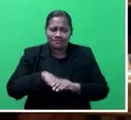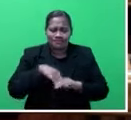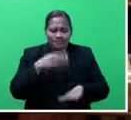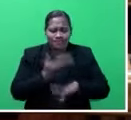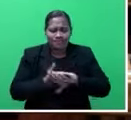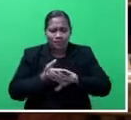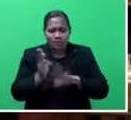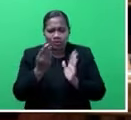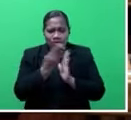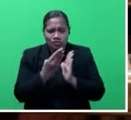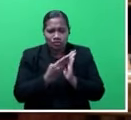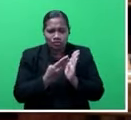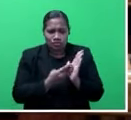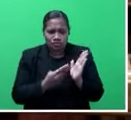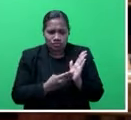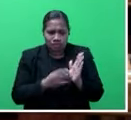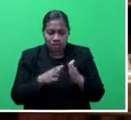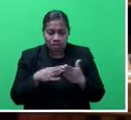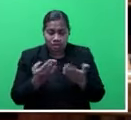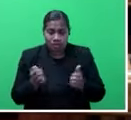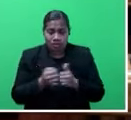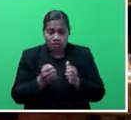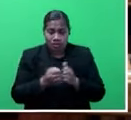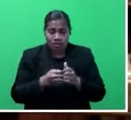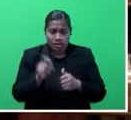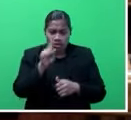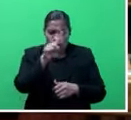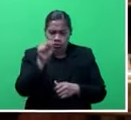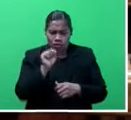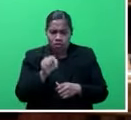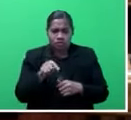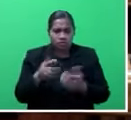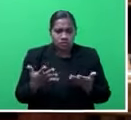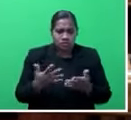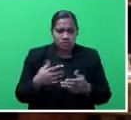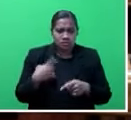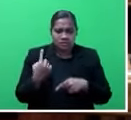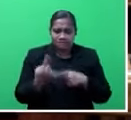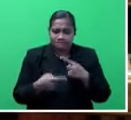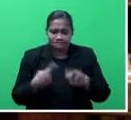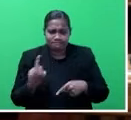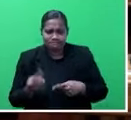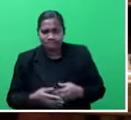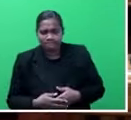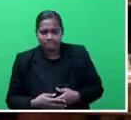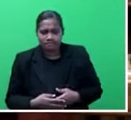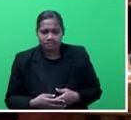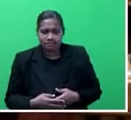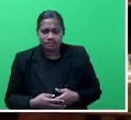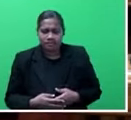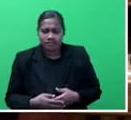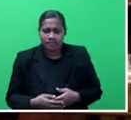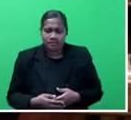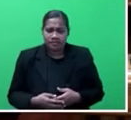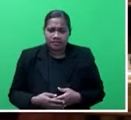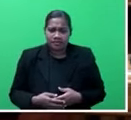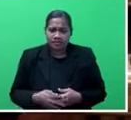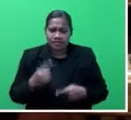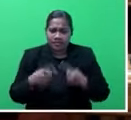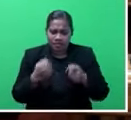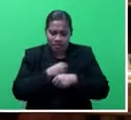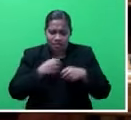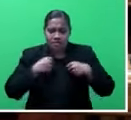This raises many serious questions about the authenticity and sincerity of our